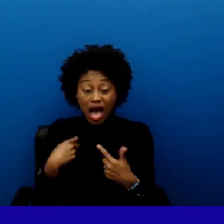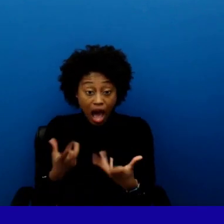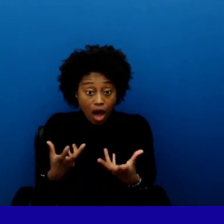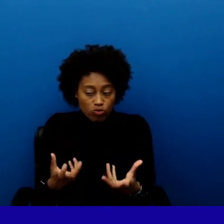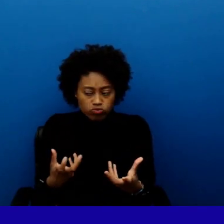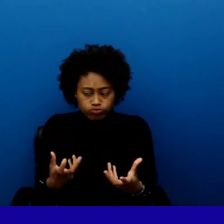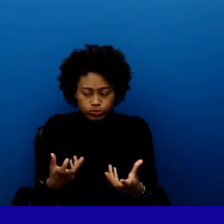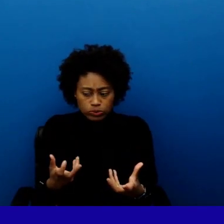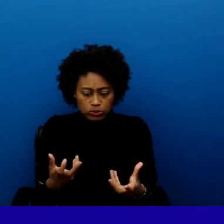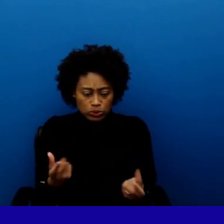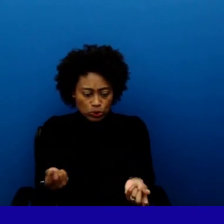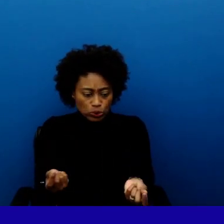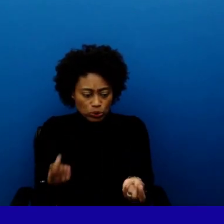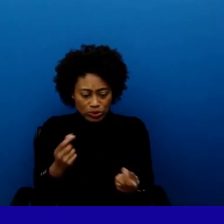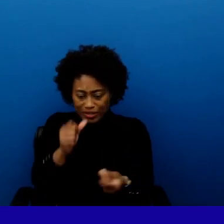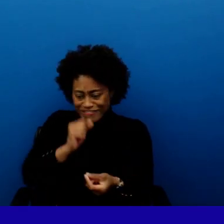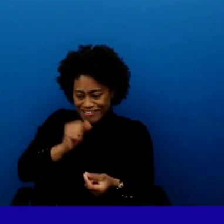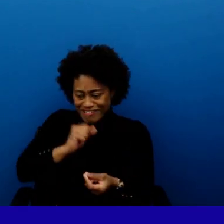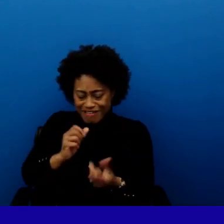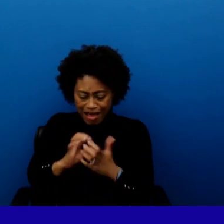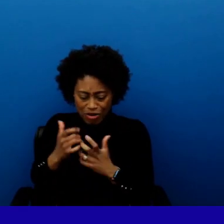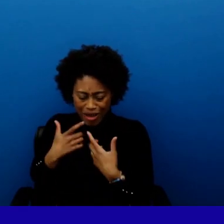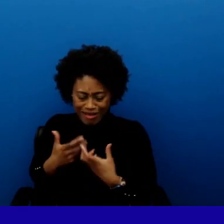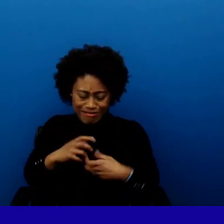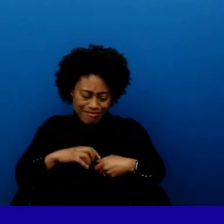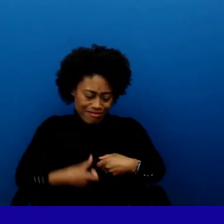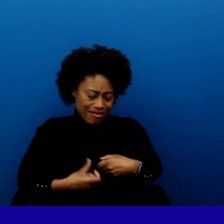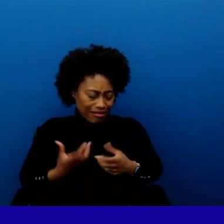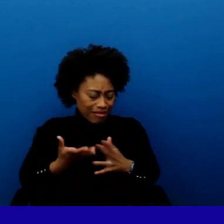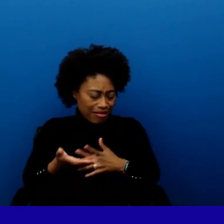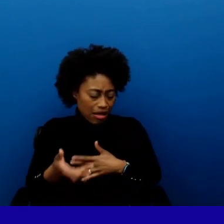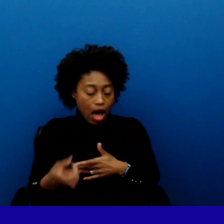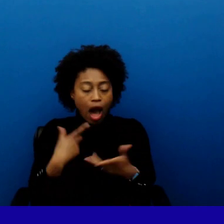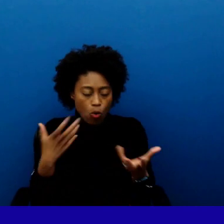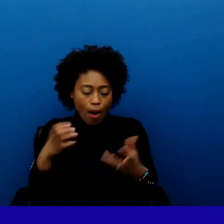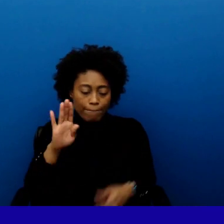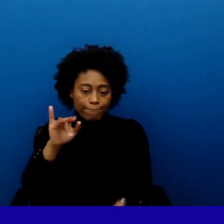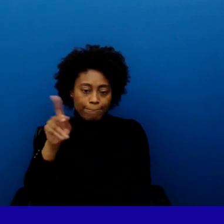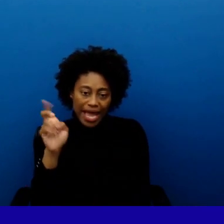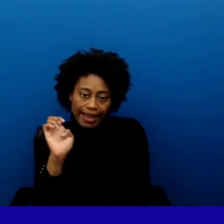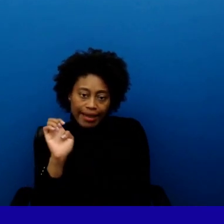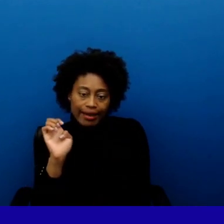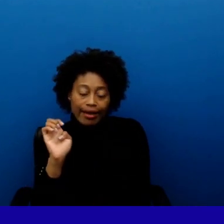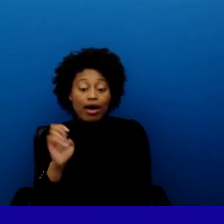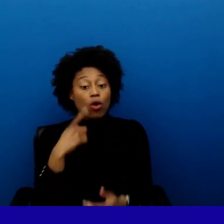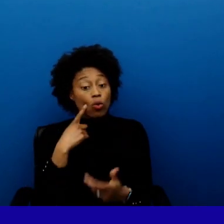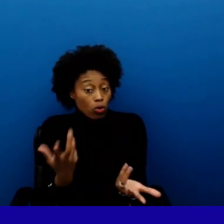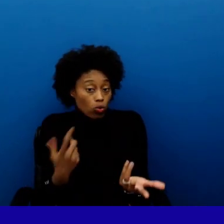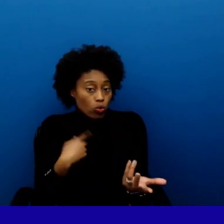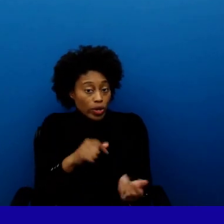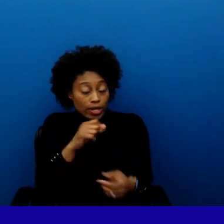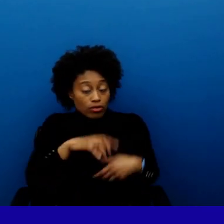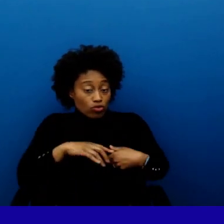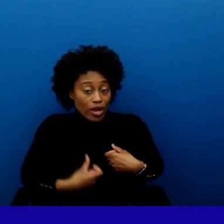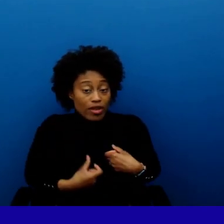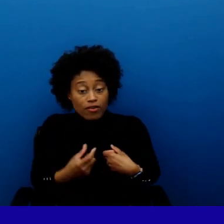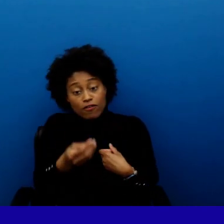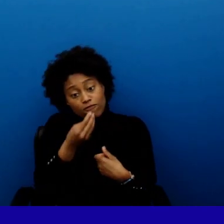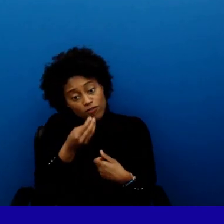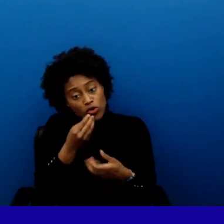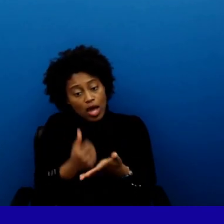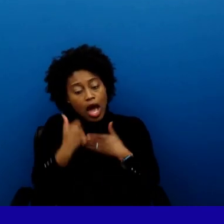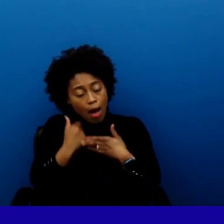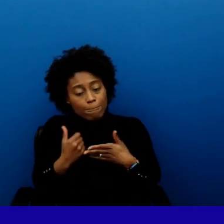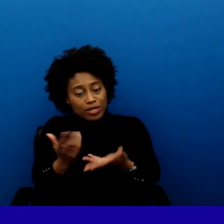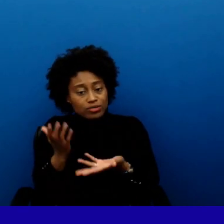this year, and all I wanted to do was bake. But it's one of those things that again, like we grieve over people, but we also come together in